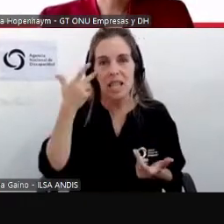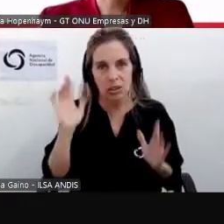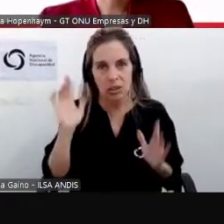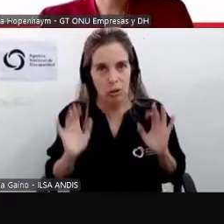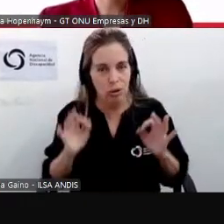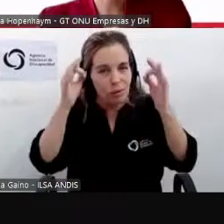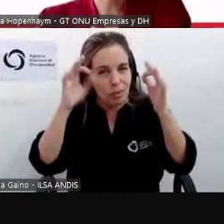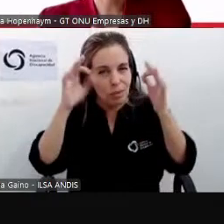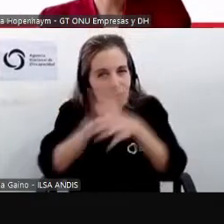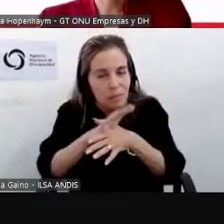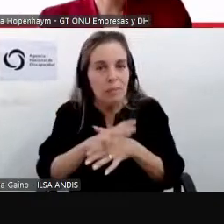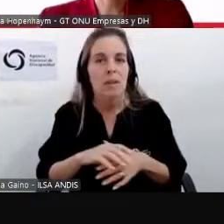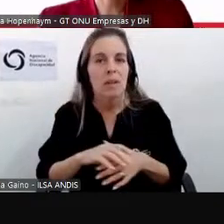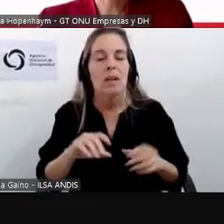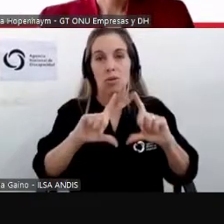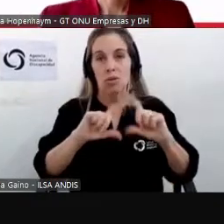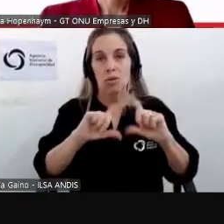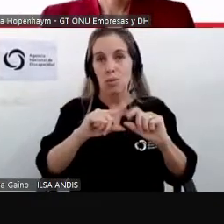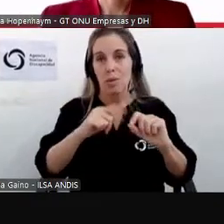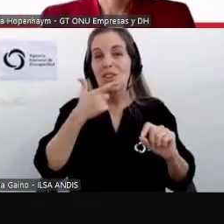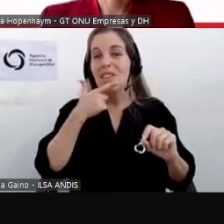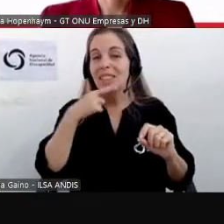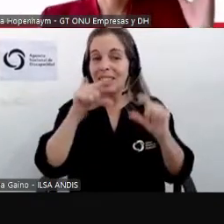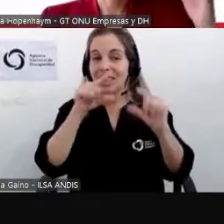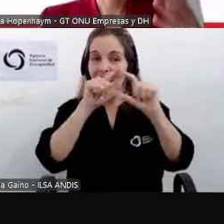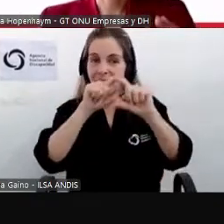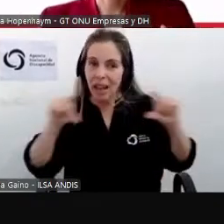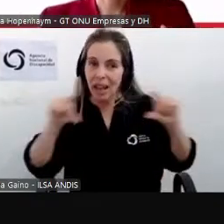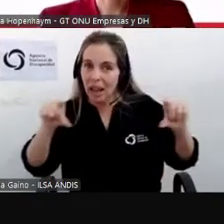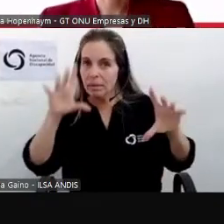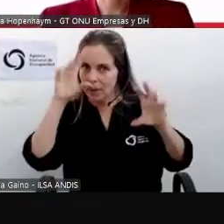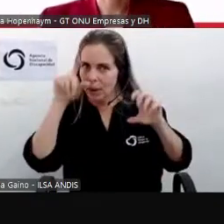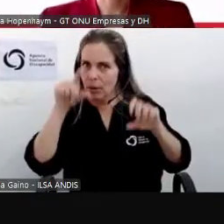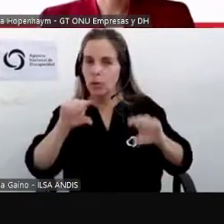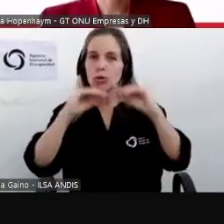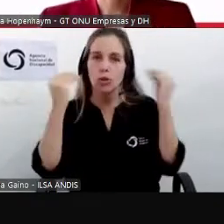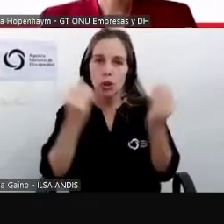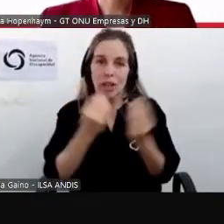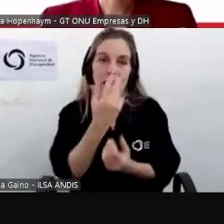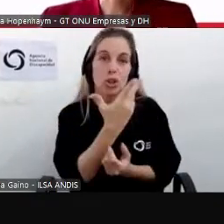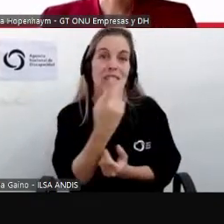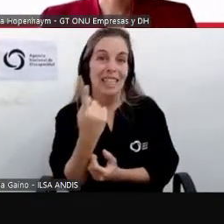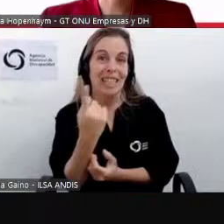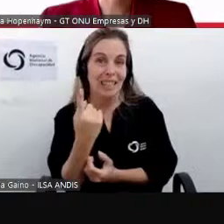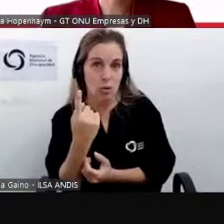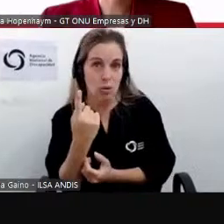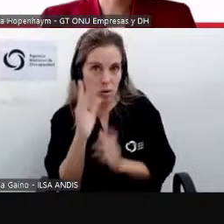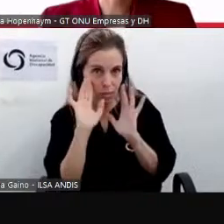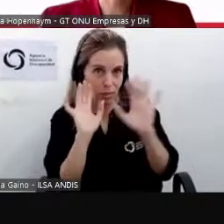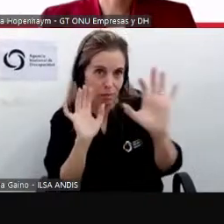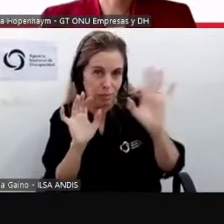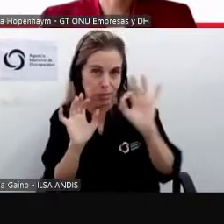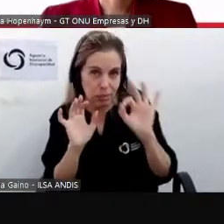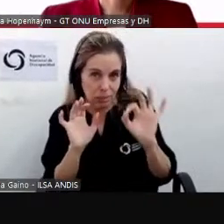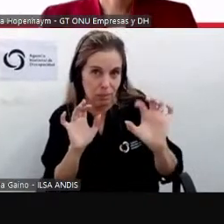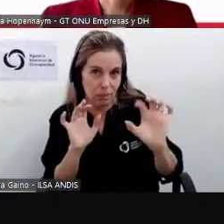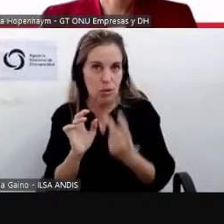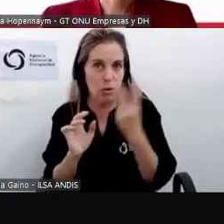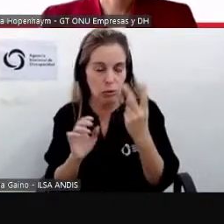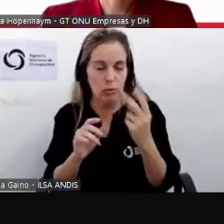value chain. And also the differentiated approach. That approach, understanding the potential impact on women, for instance, but also a cross-sectional approach, including populations at risk, for instance,